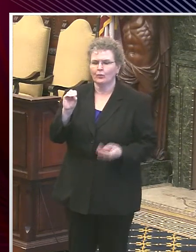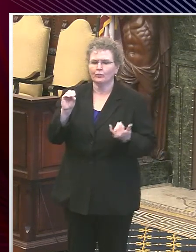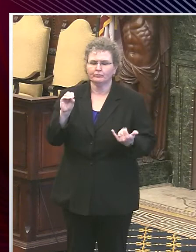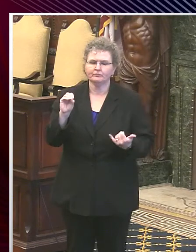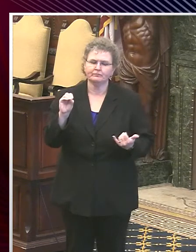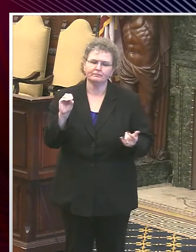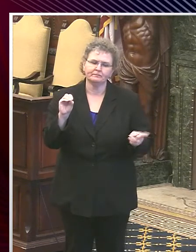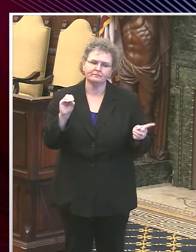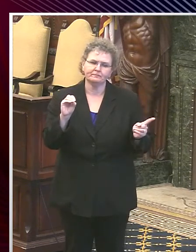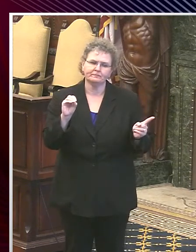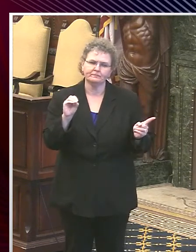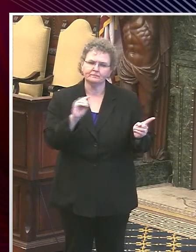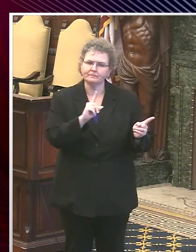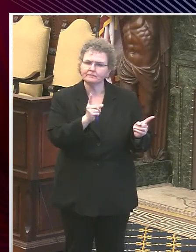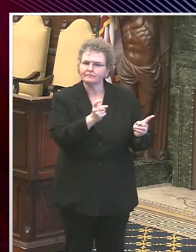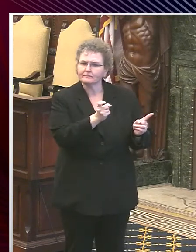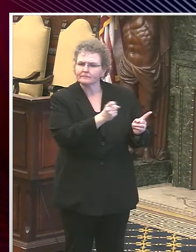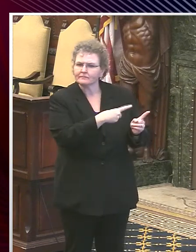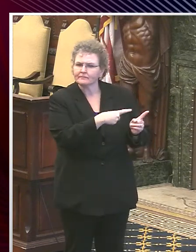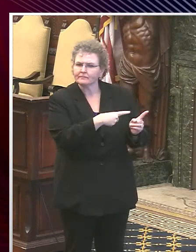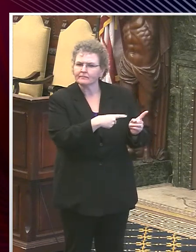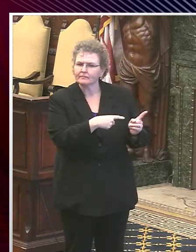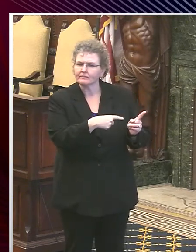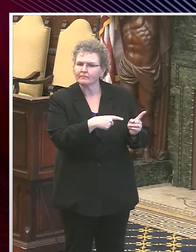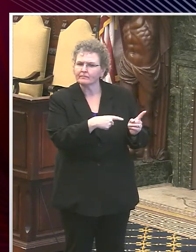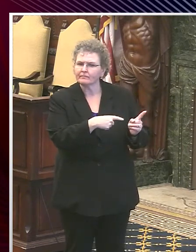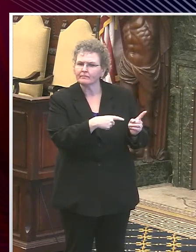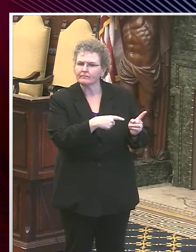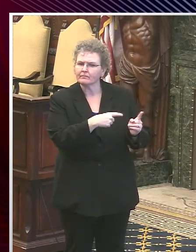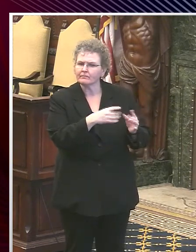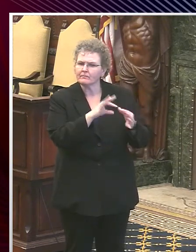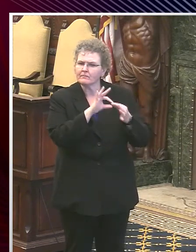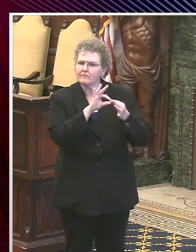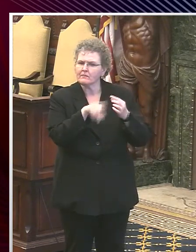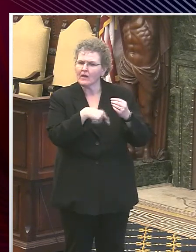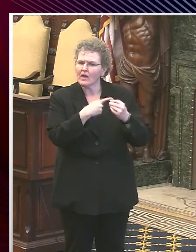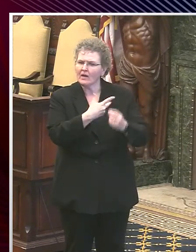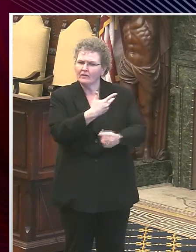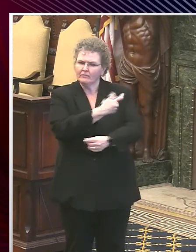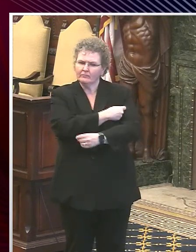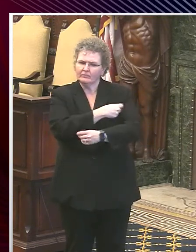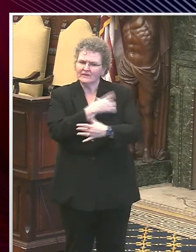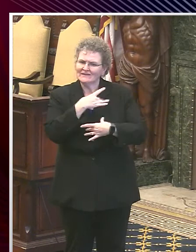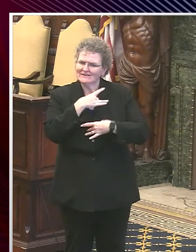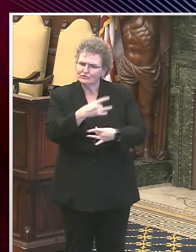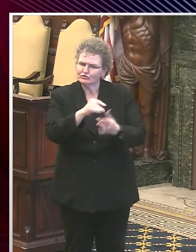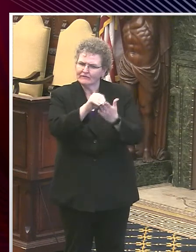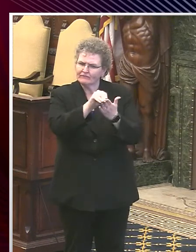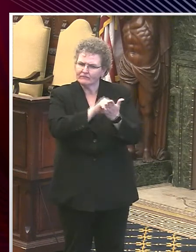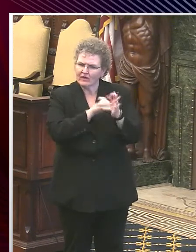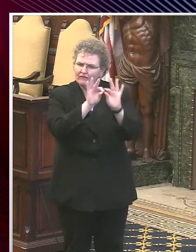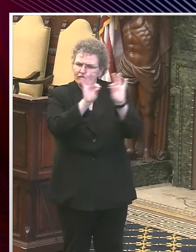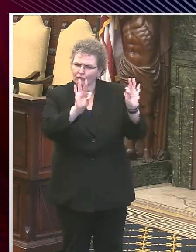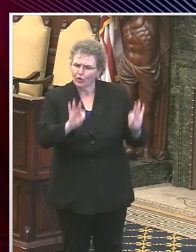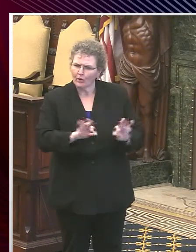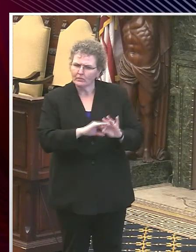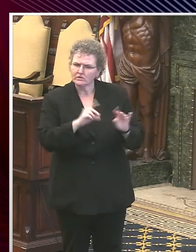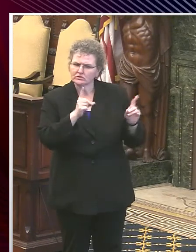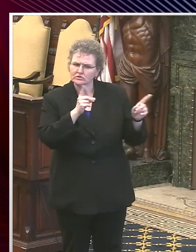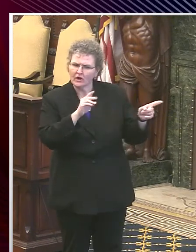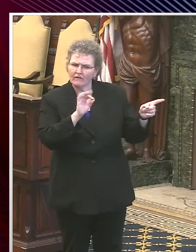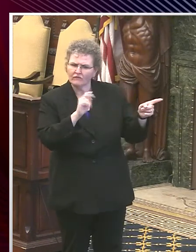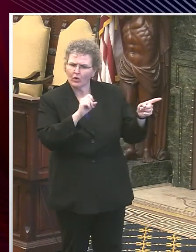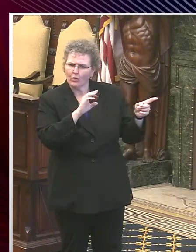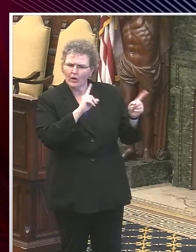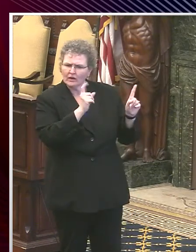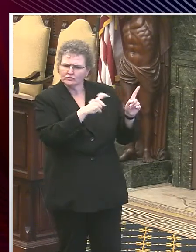Hi, first question is about the vaccine interest form. I guess it might be for Dr. Farley or Tumar, but